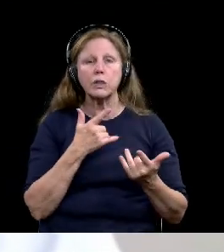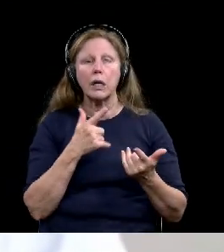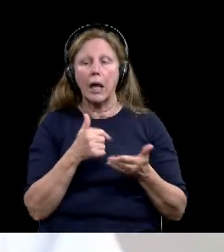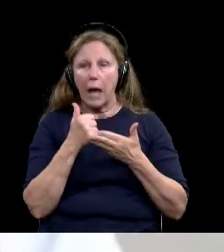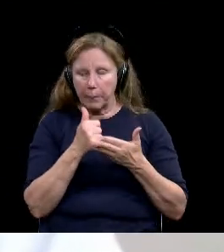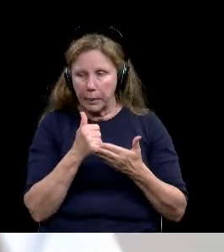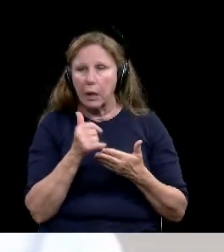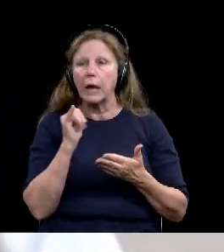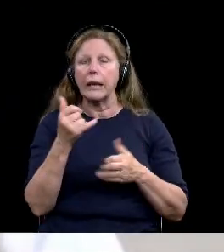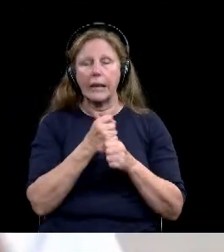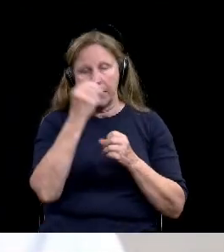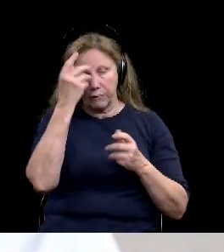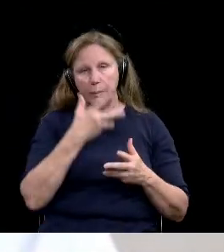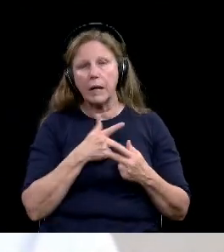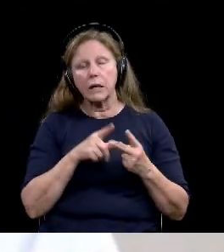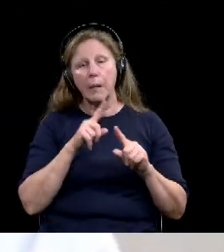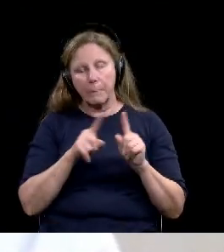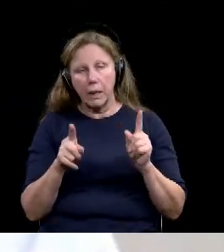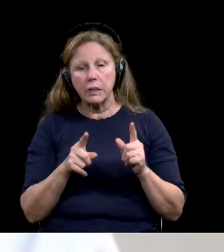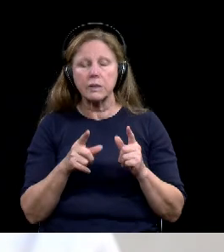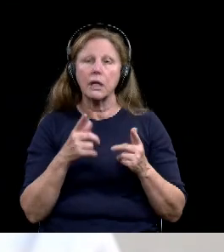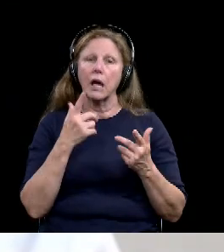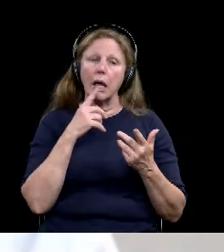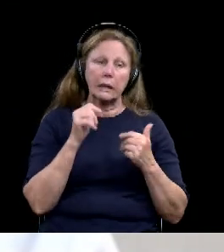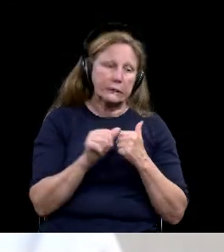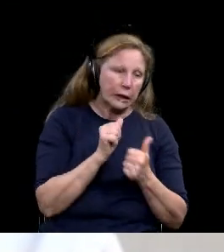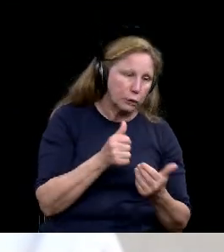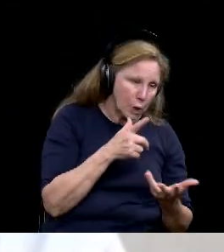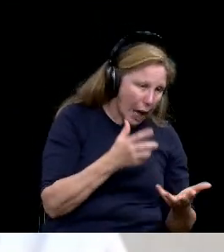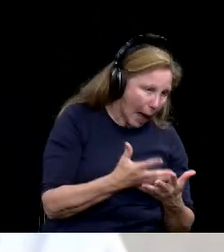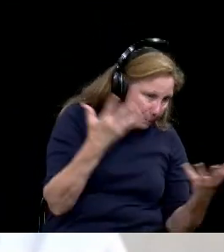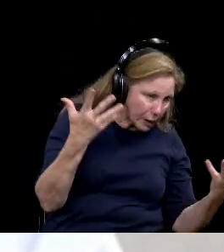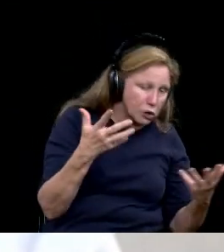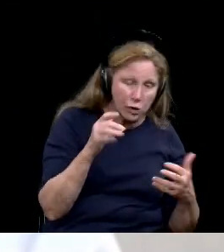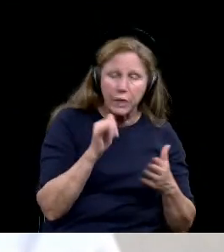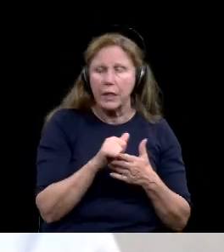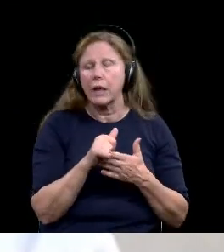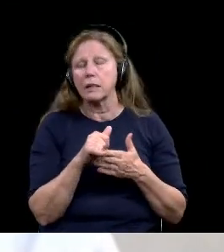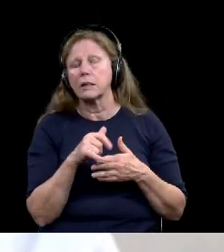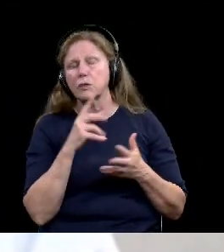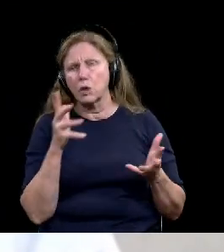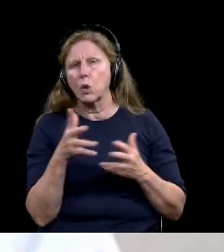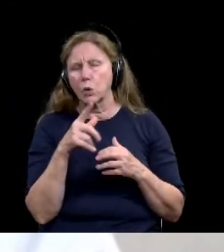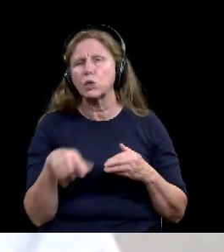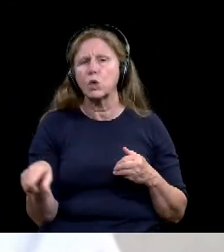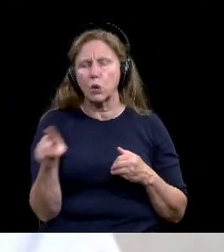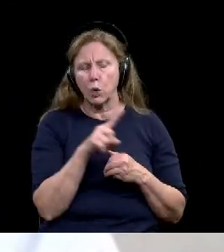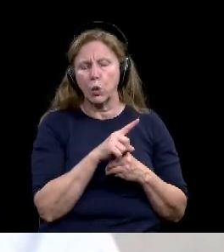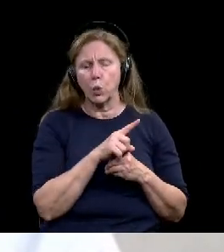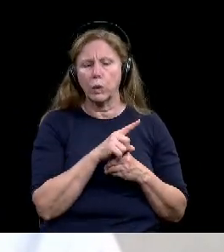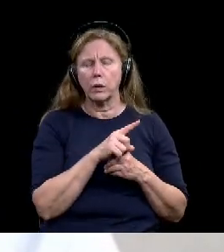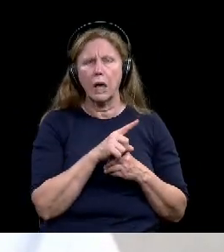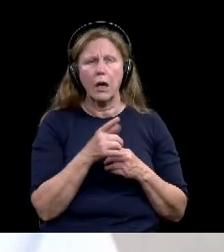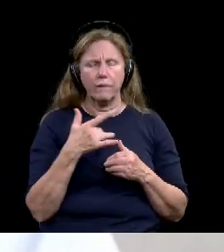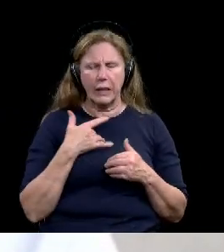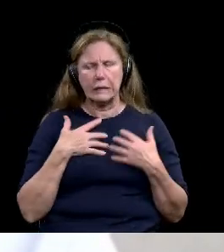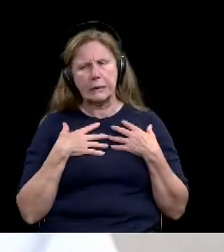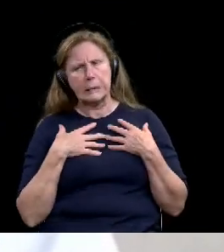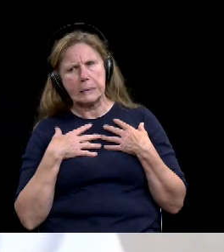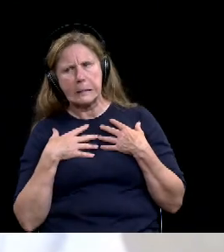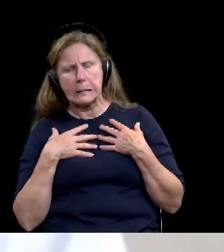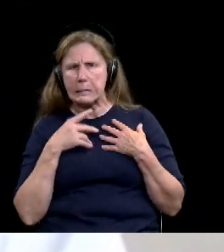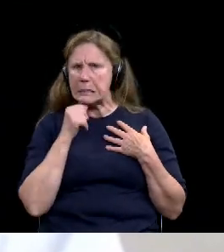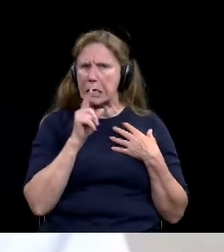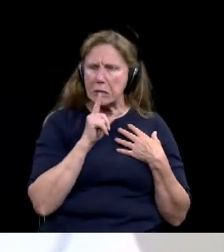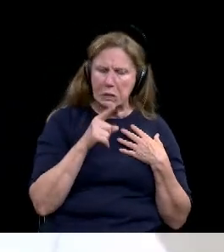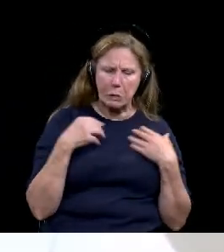those who are kind of feeling that ambivalence around the vaccine to seek out counsel from your primary care